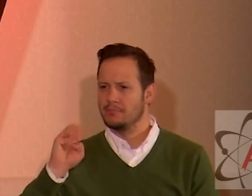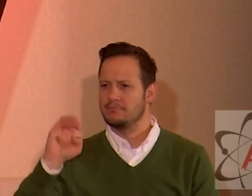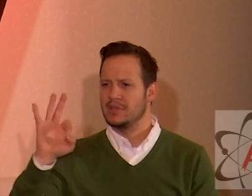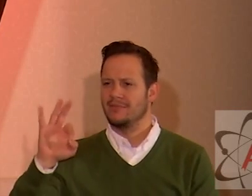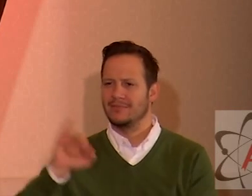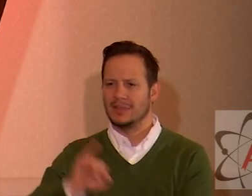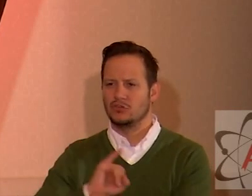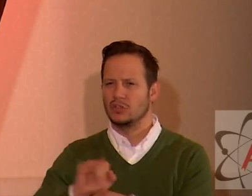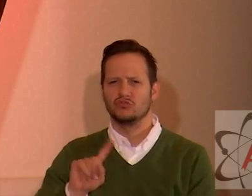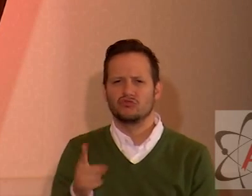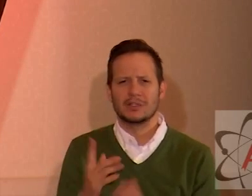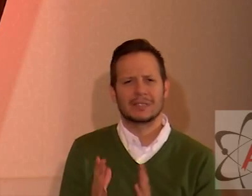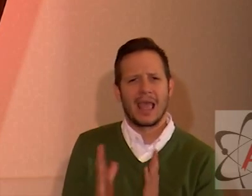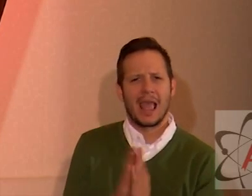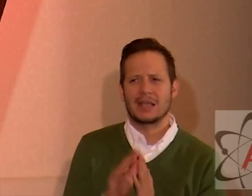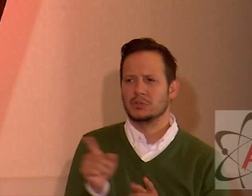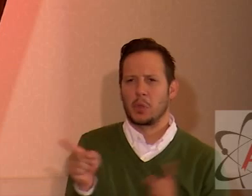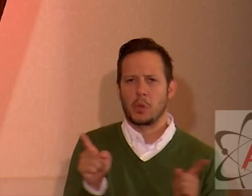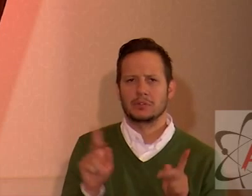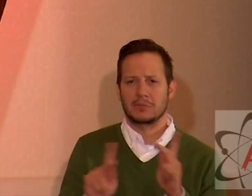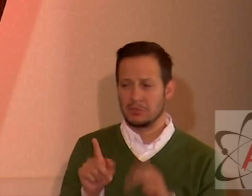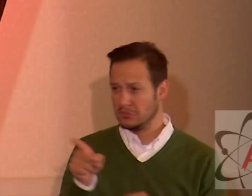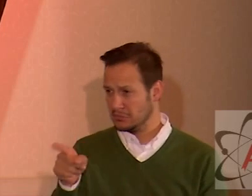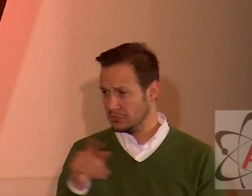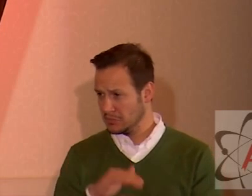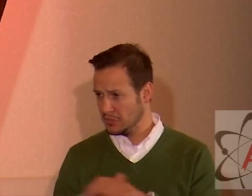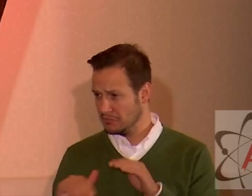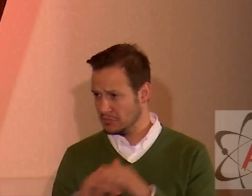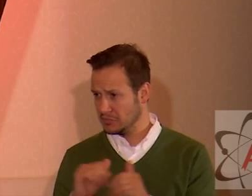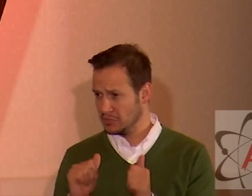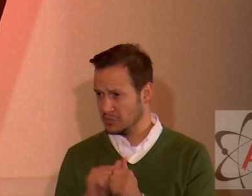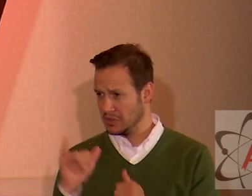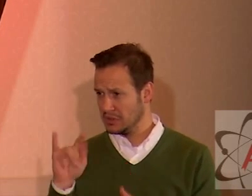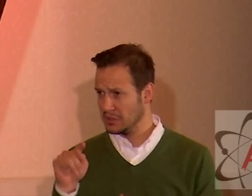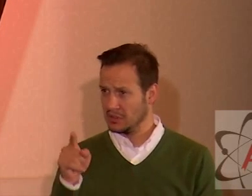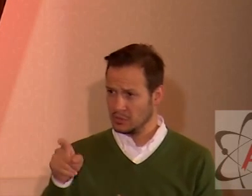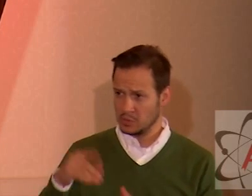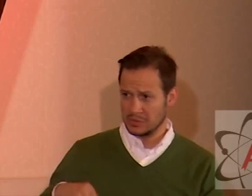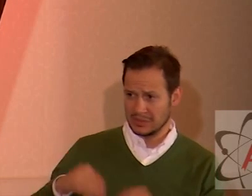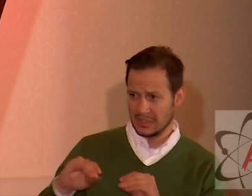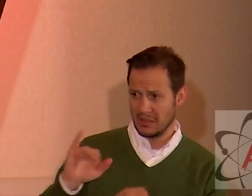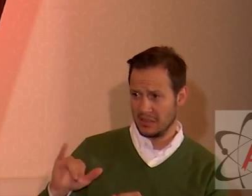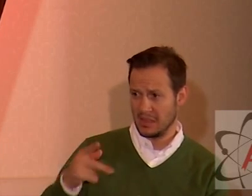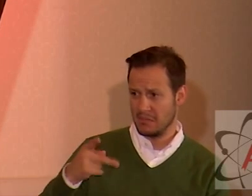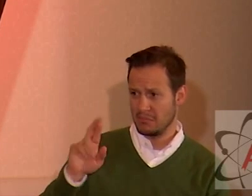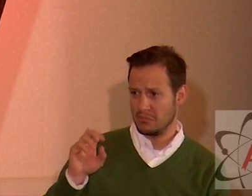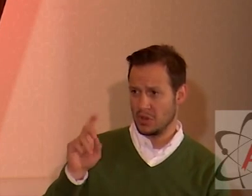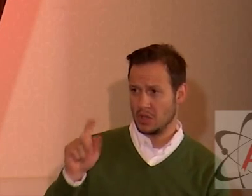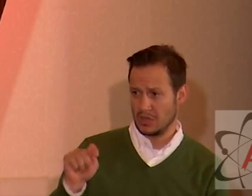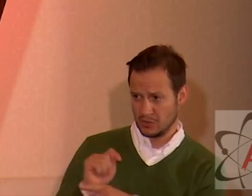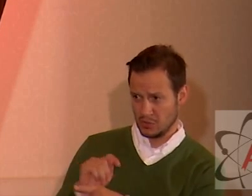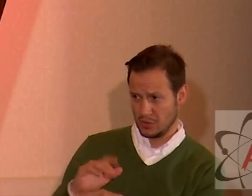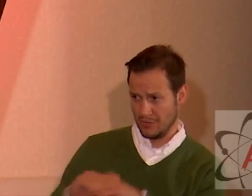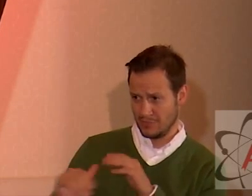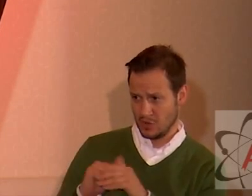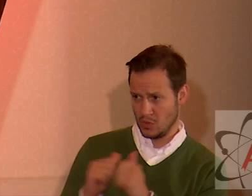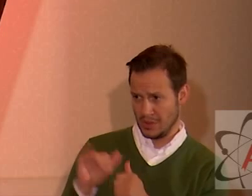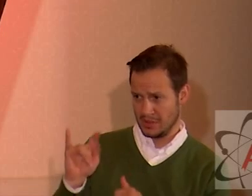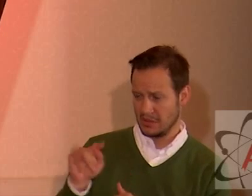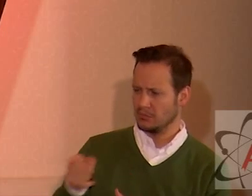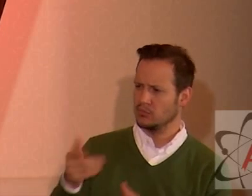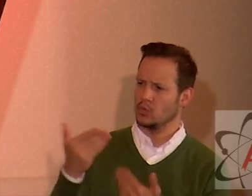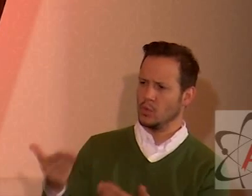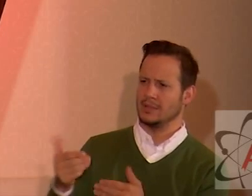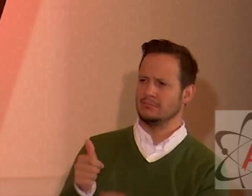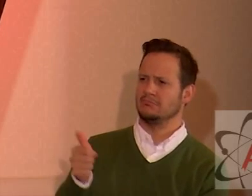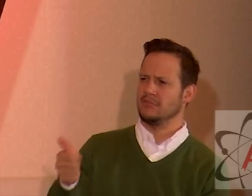people in the business if they are comfortable with the products they are selling just the way they are. Self-certification.